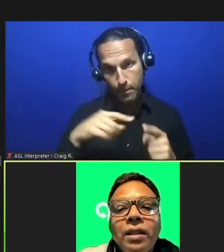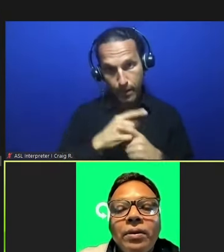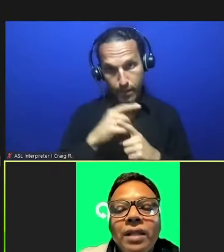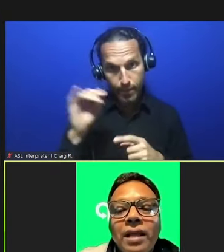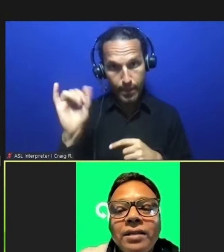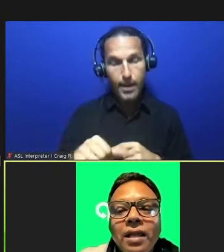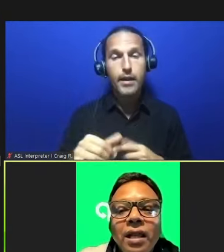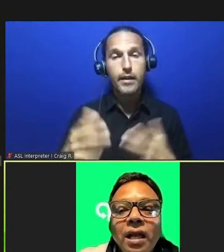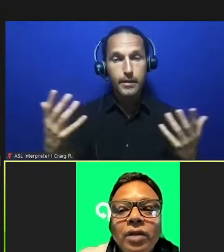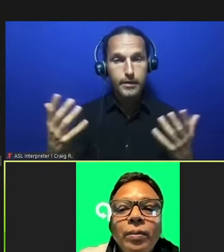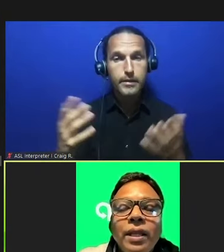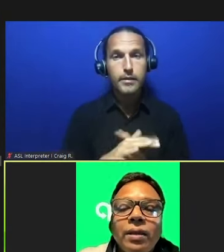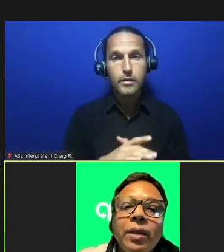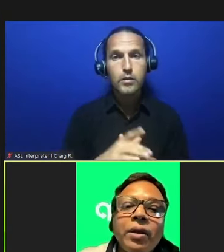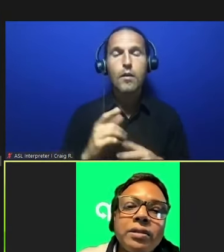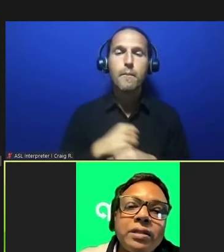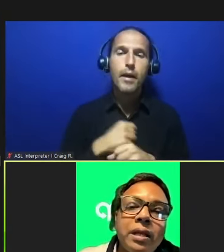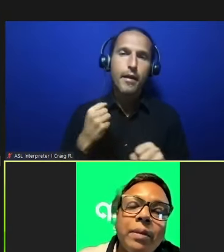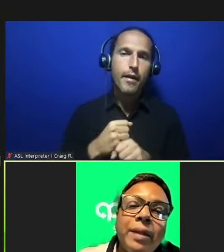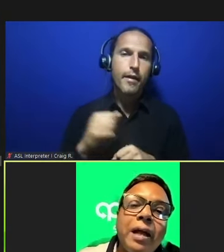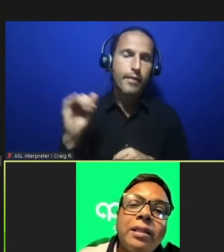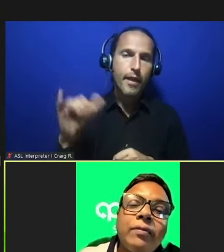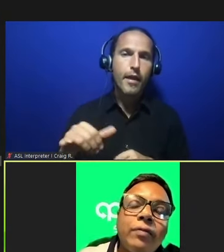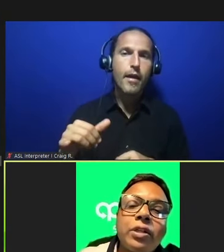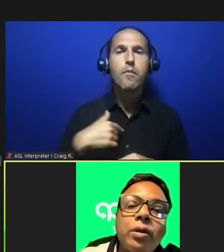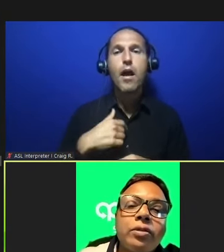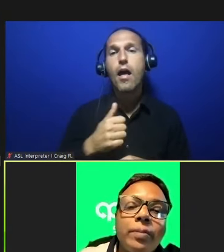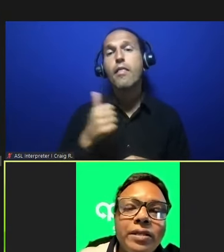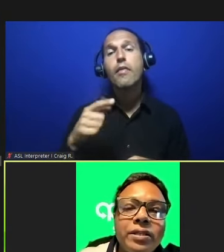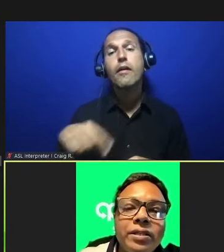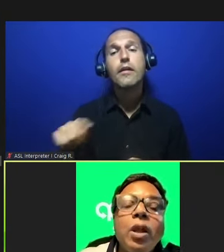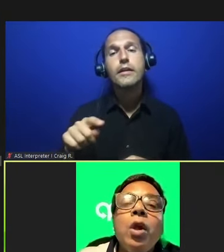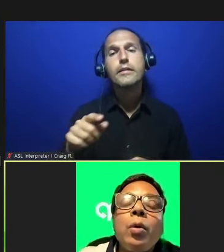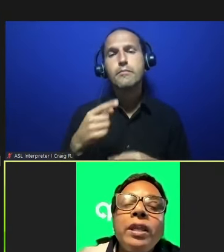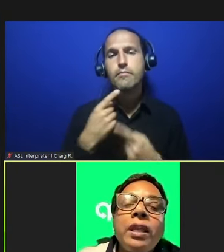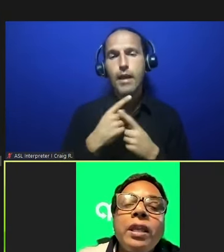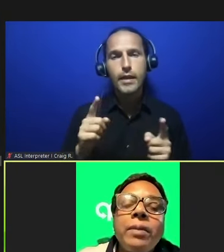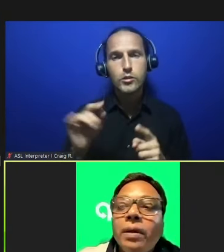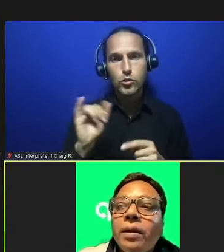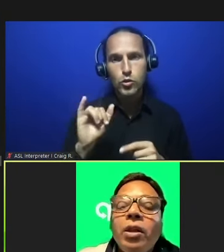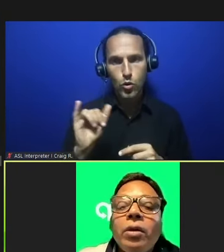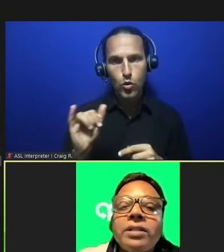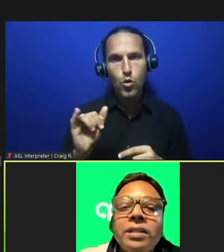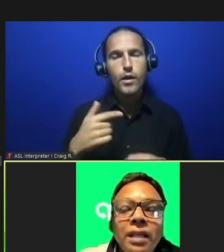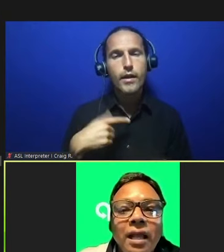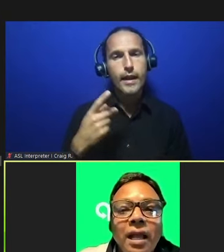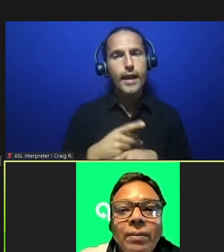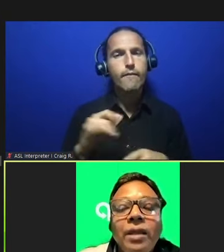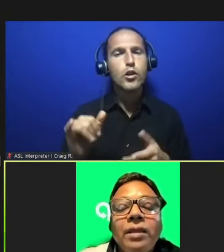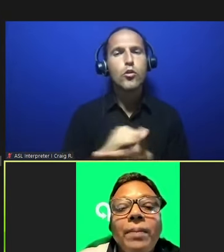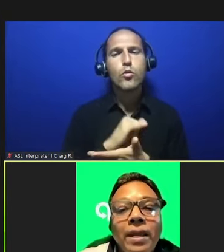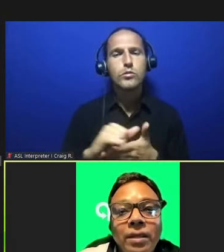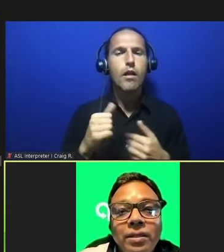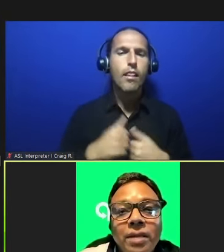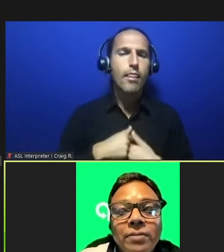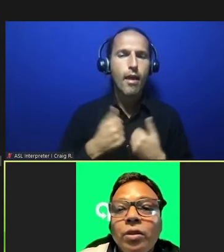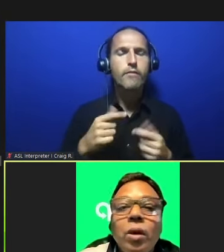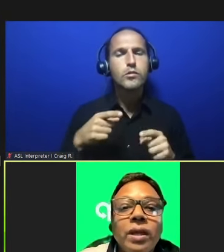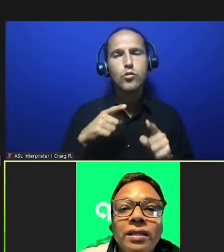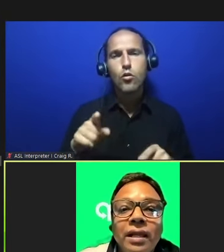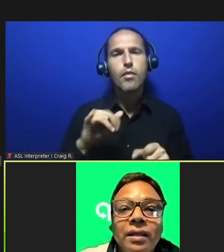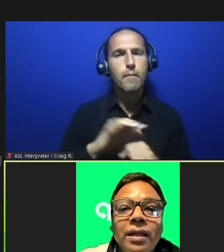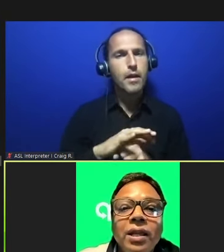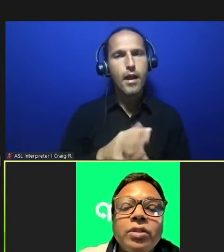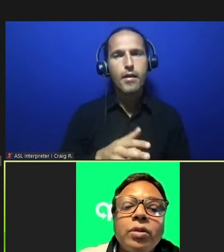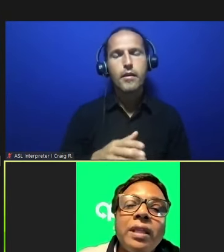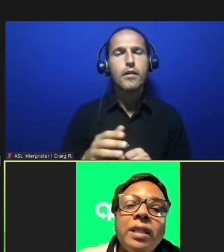think about that to make, because my other folks are also mentioned, we keep New York City alive in the pandemic times, no other